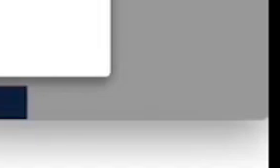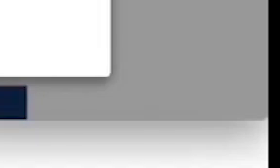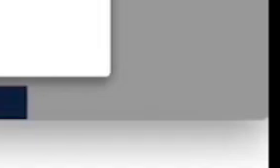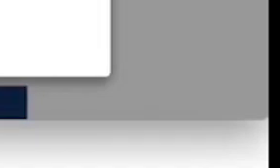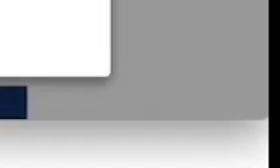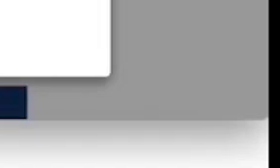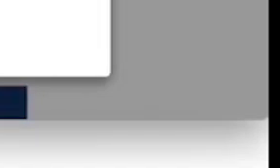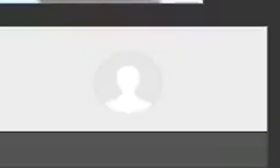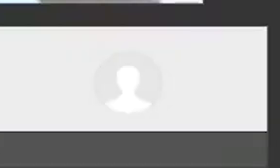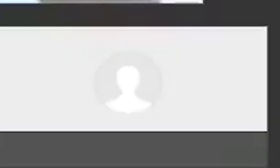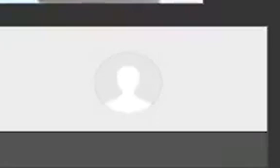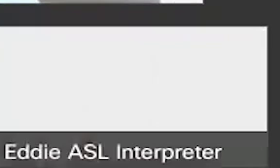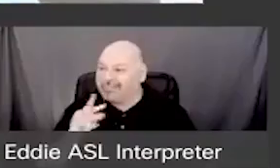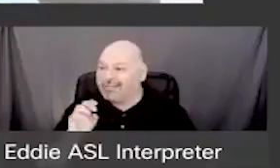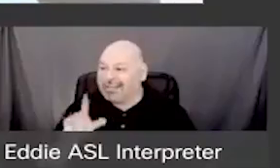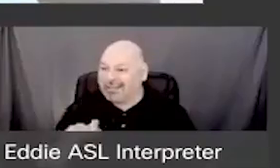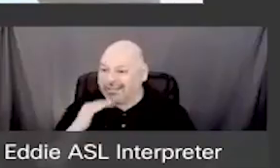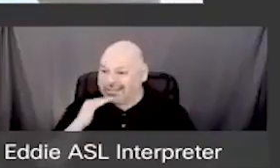Thank you, Kelly.